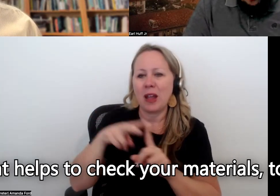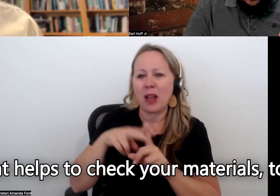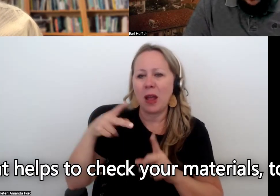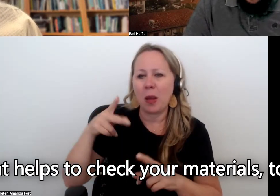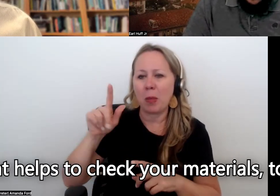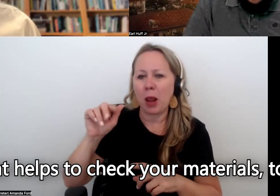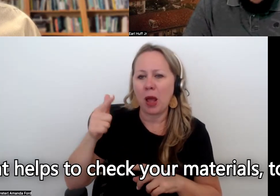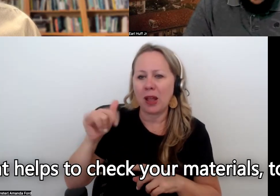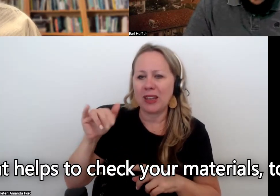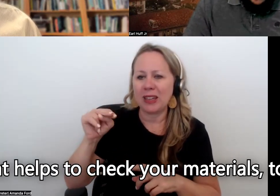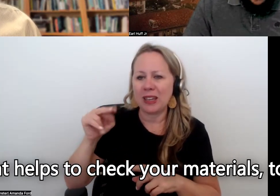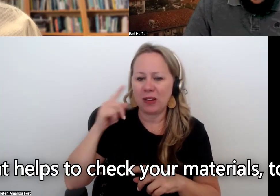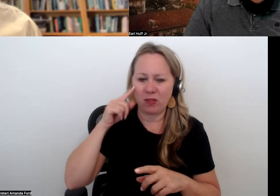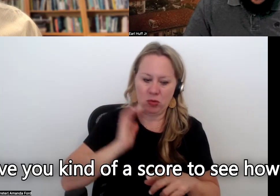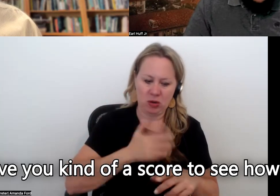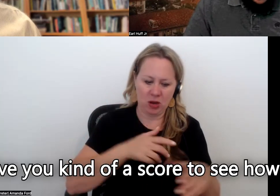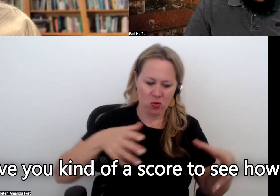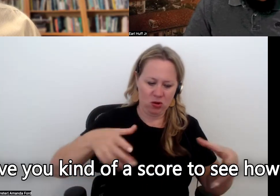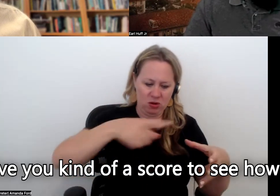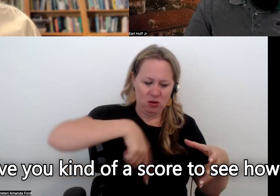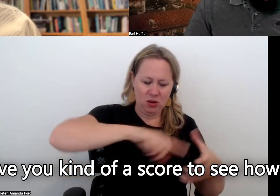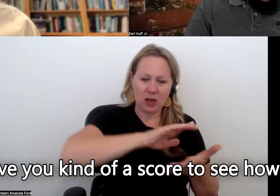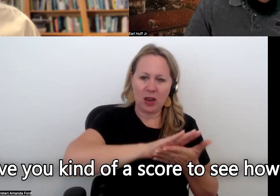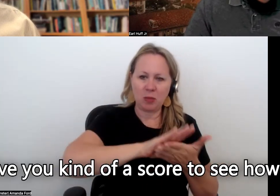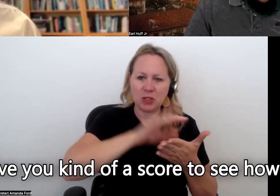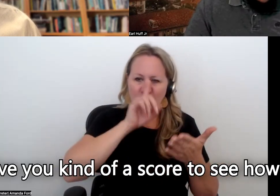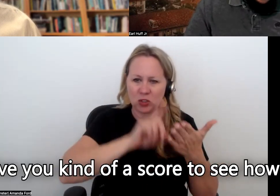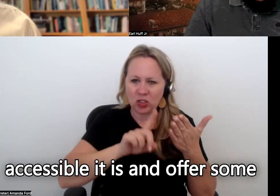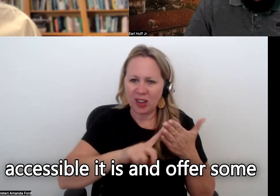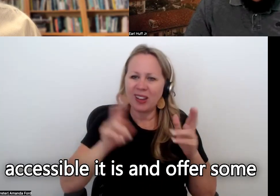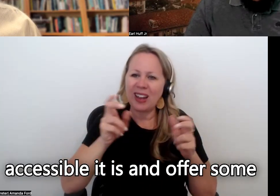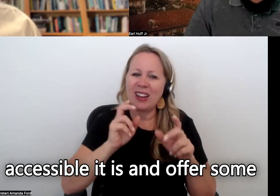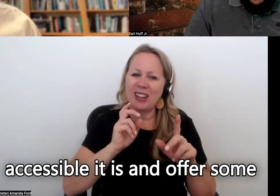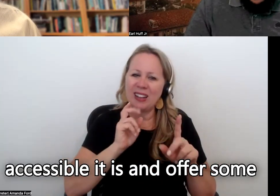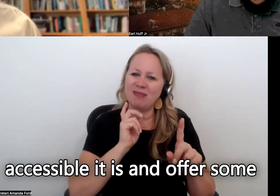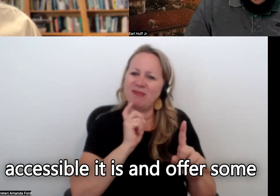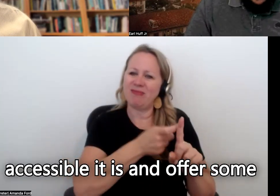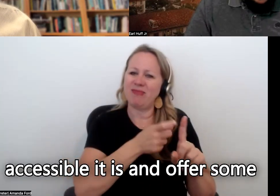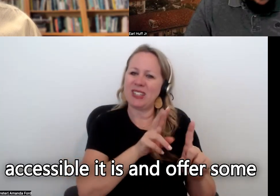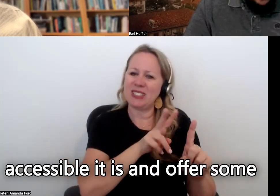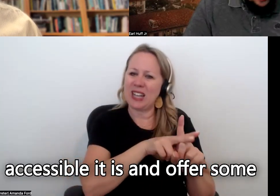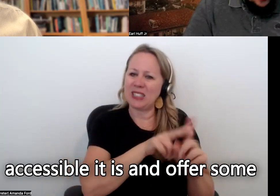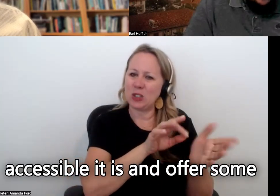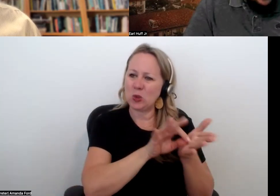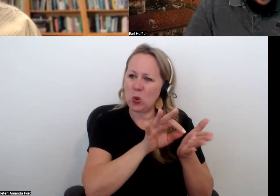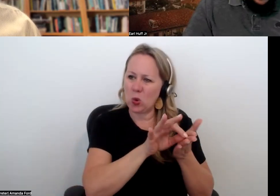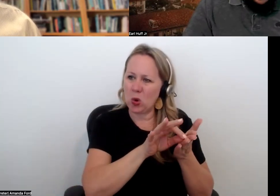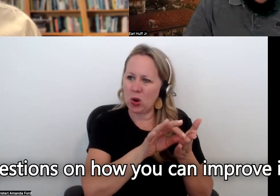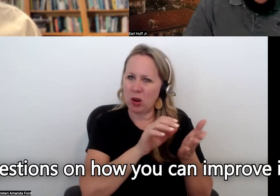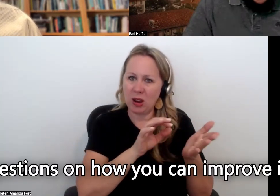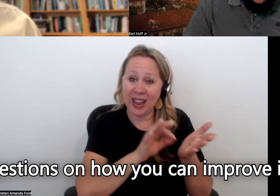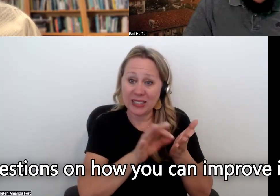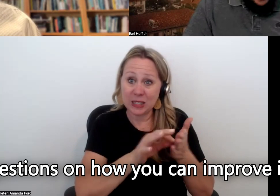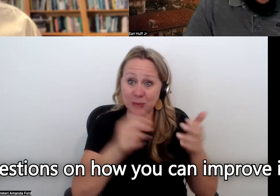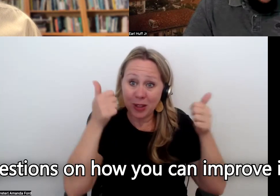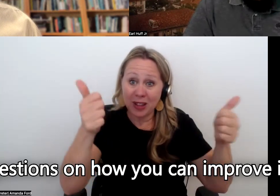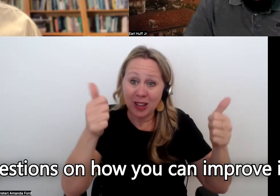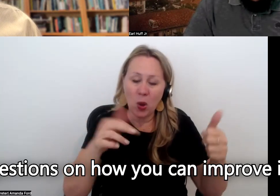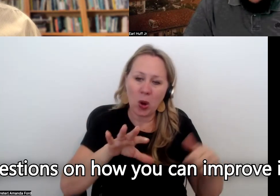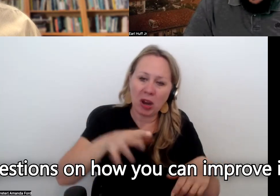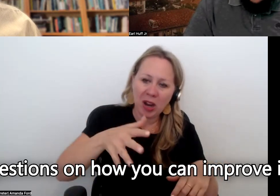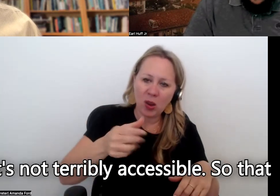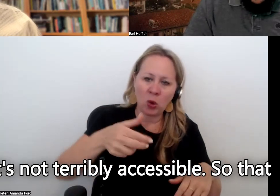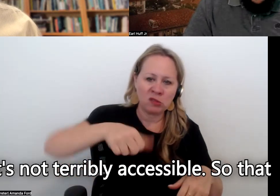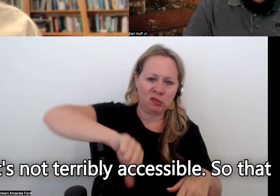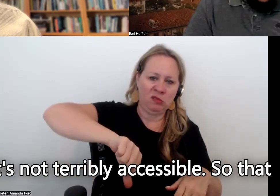check your materials, to give it kind of a score to see how accessible it is and offer some suggestions on how you can